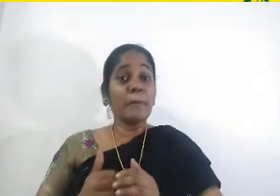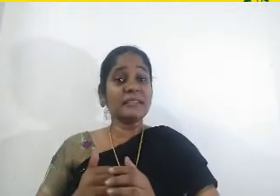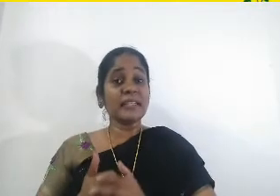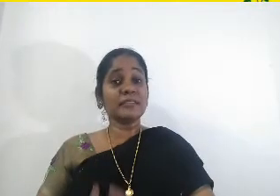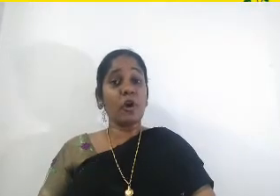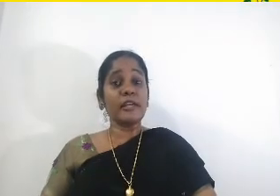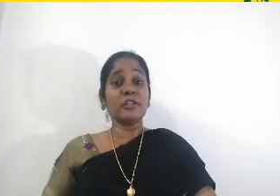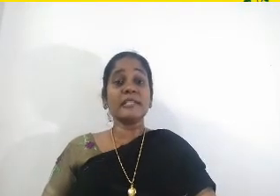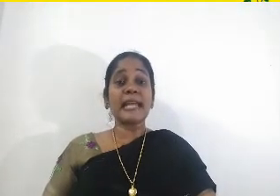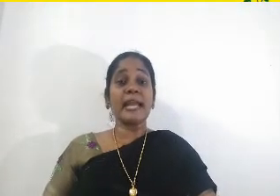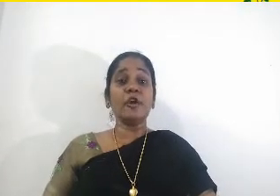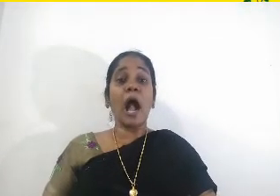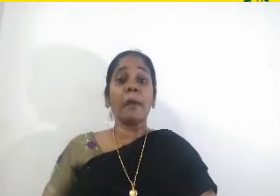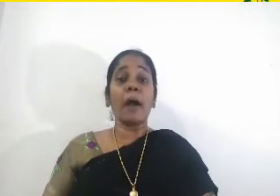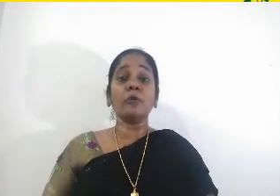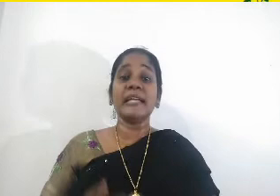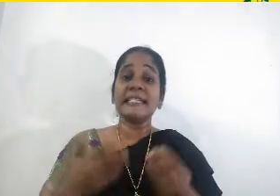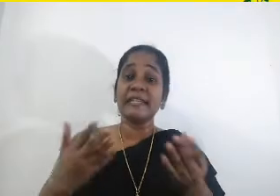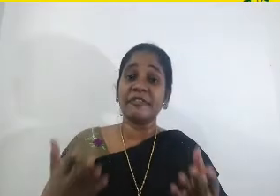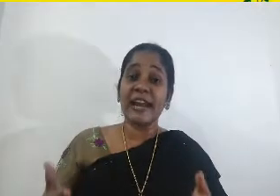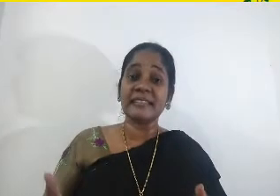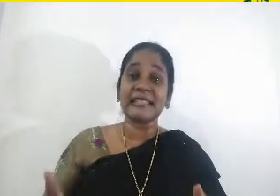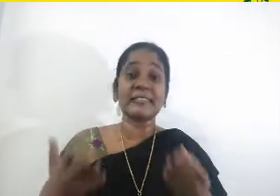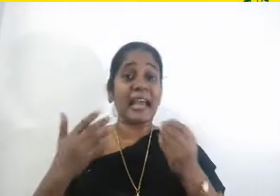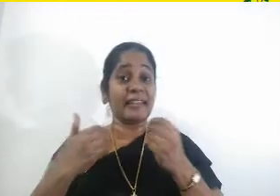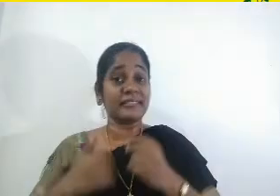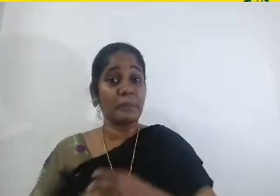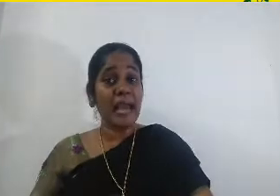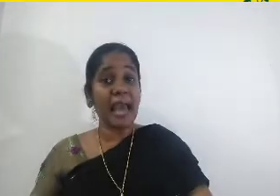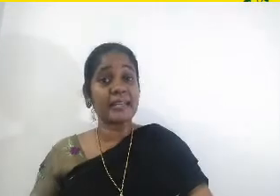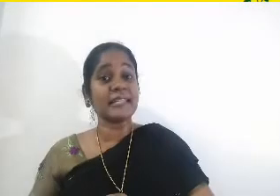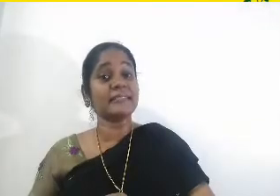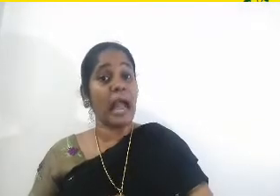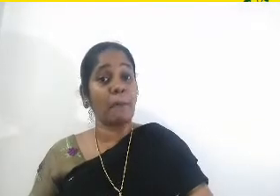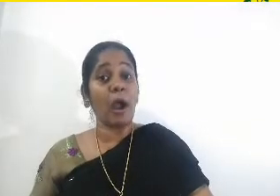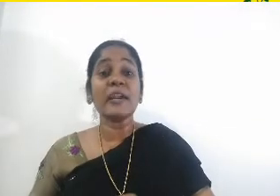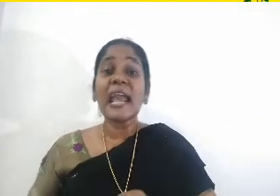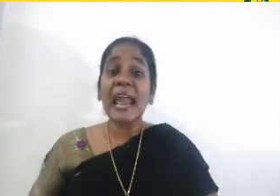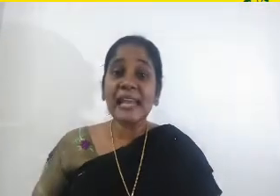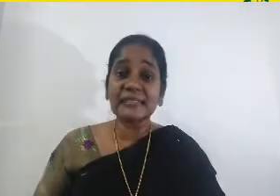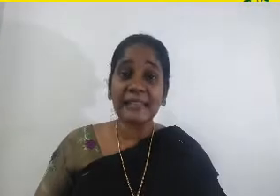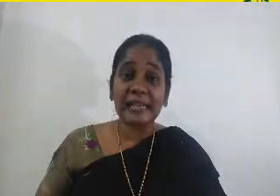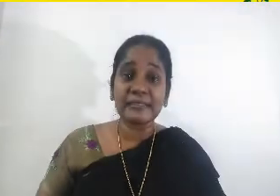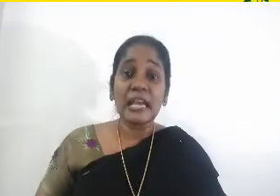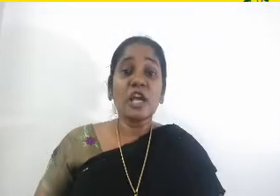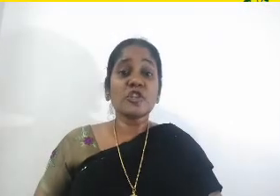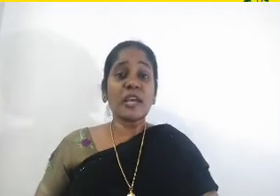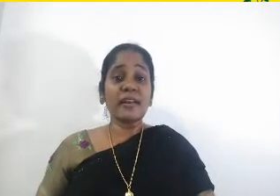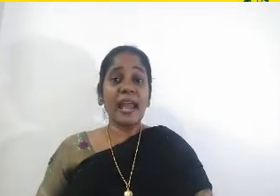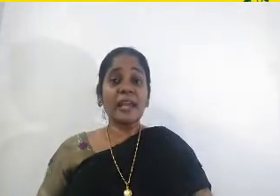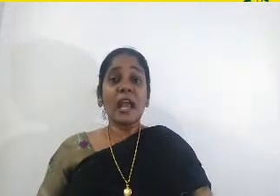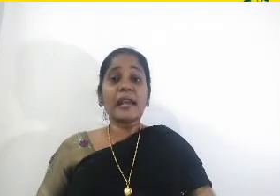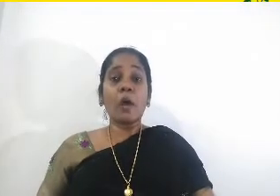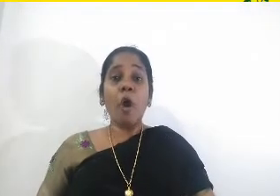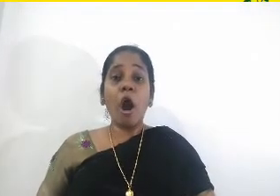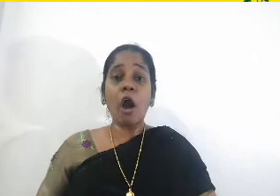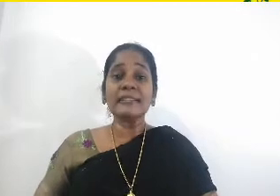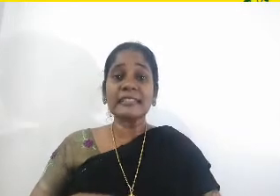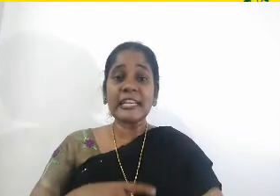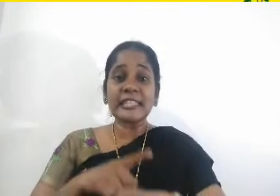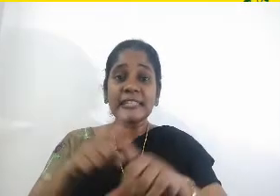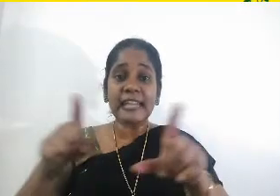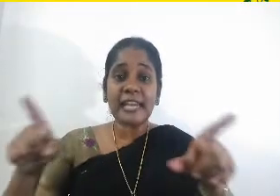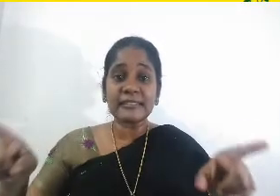time, Miss is going to tell you about the differences and the similarities about insects. Children, now